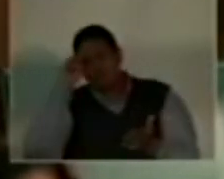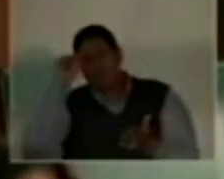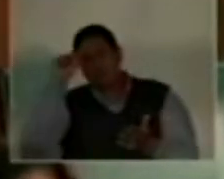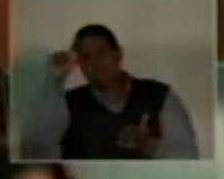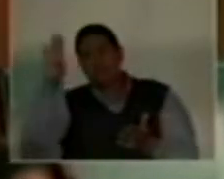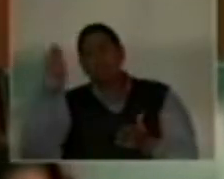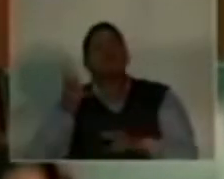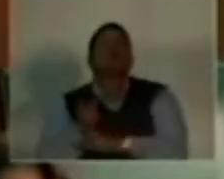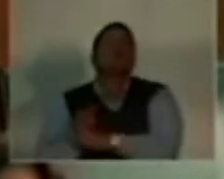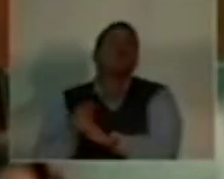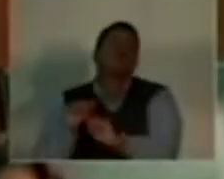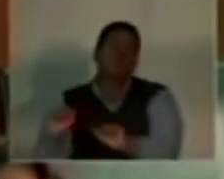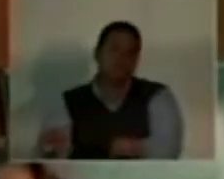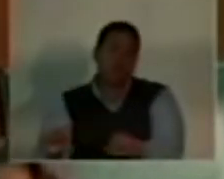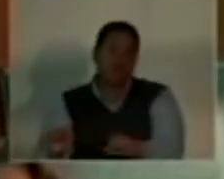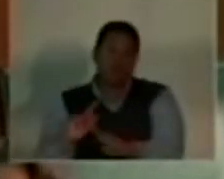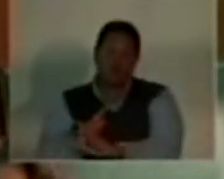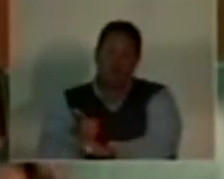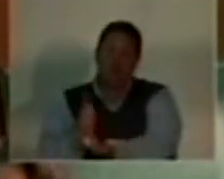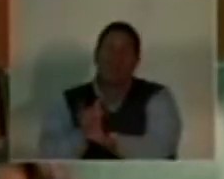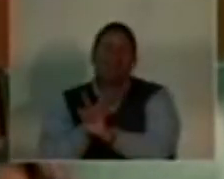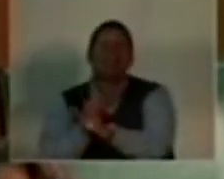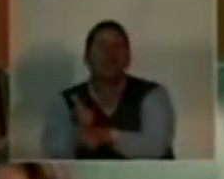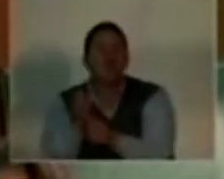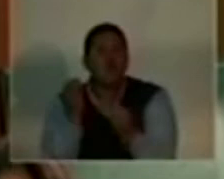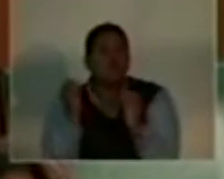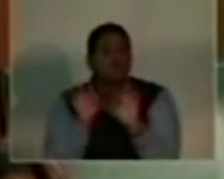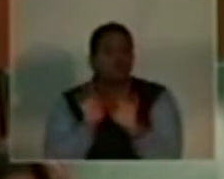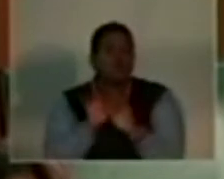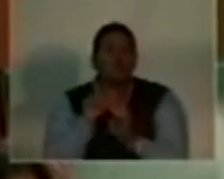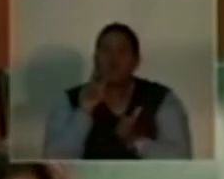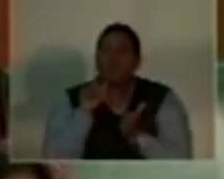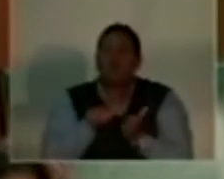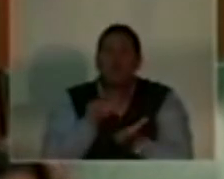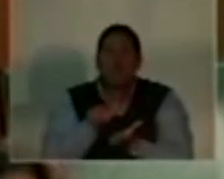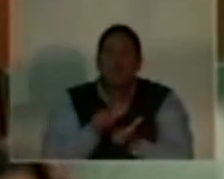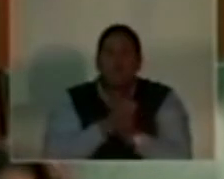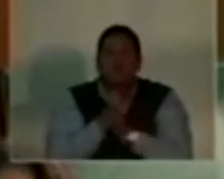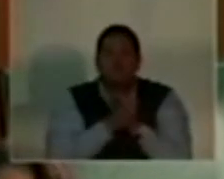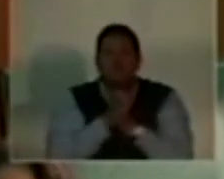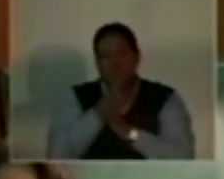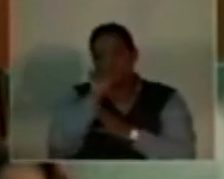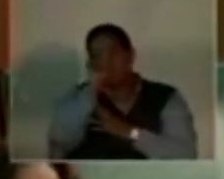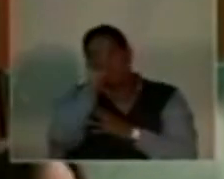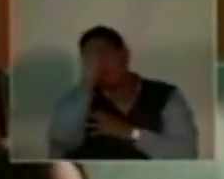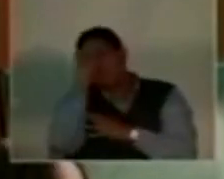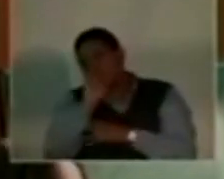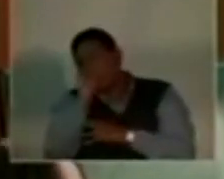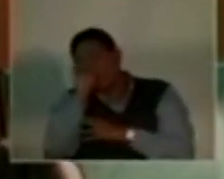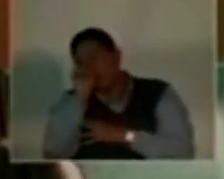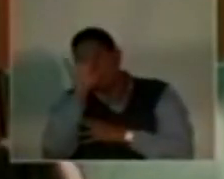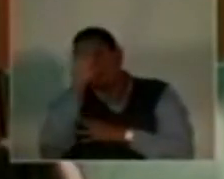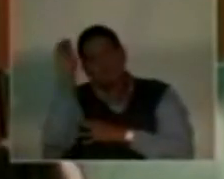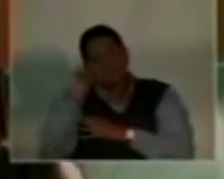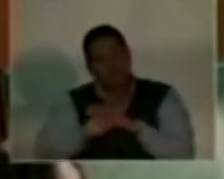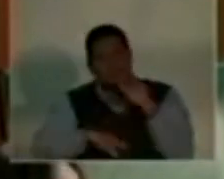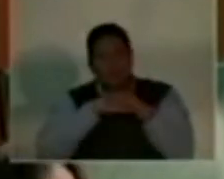it, but lend it at very low interest rates, 1%, 1.5%